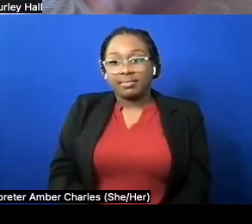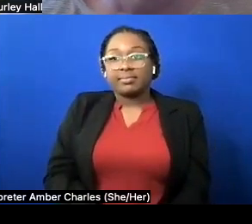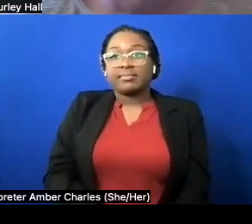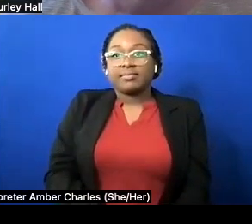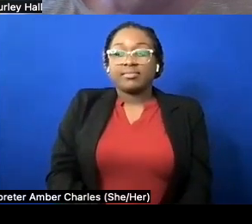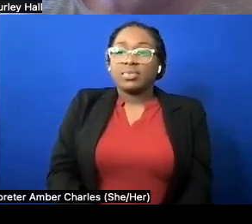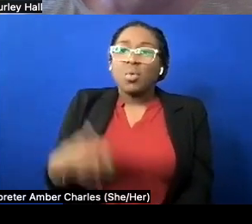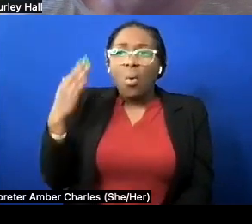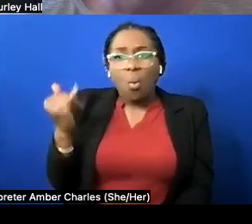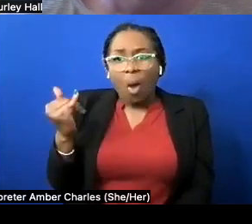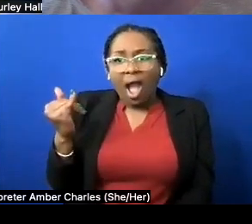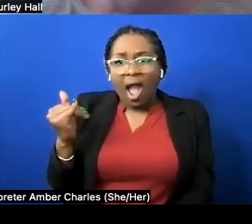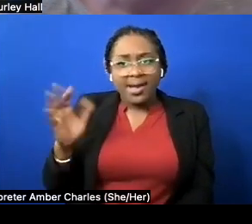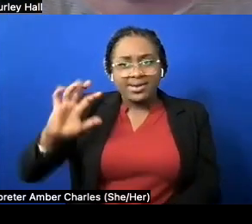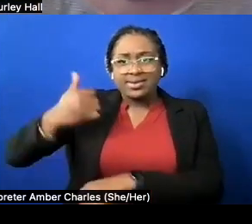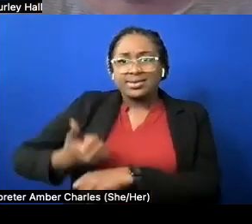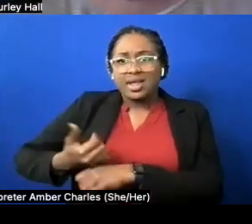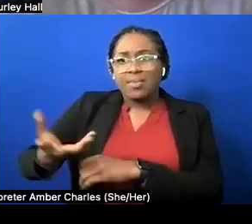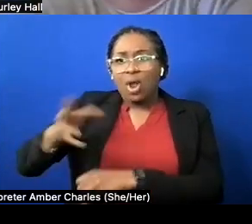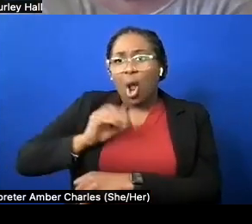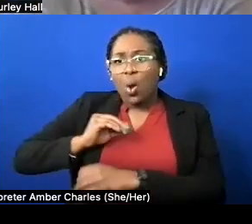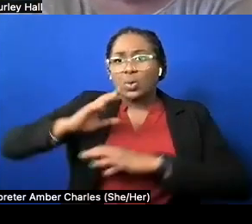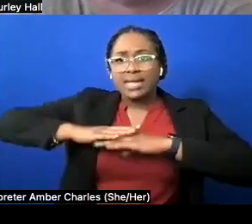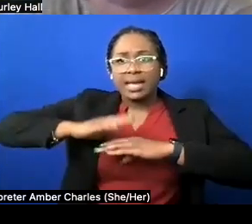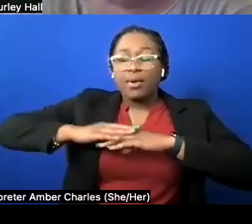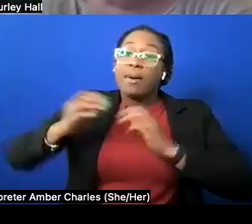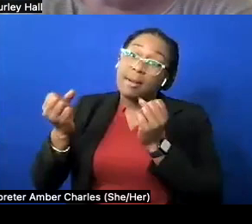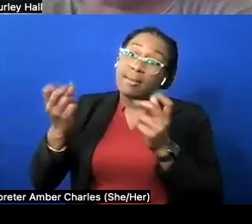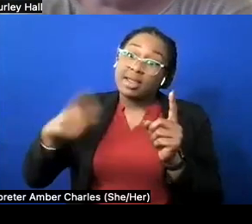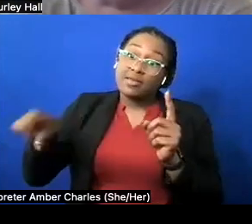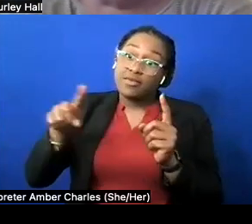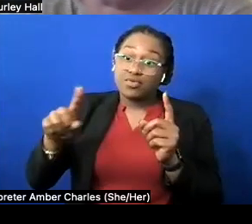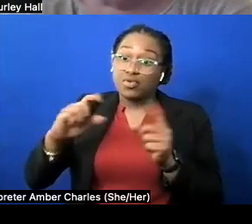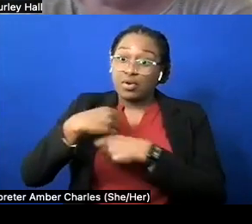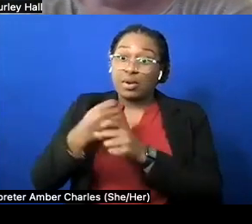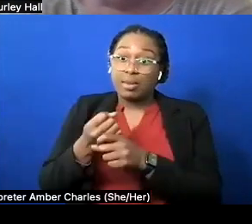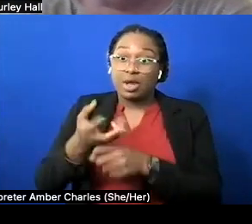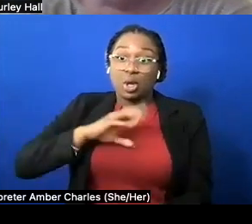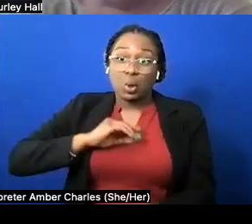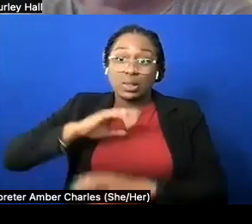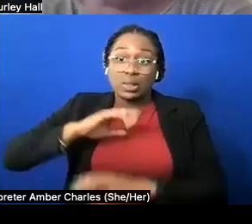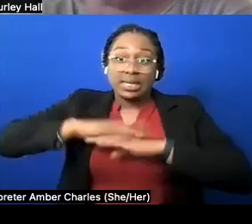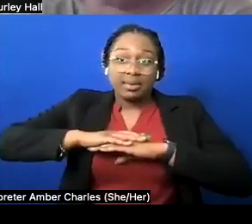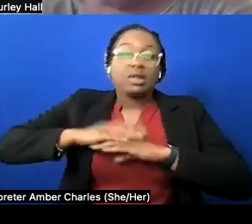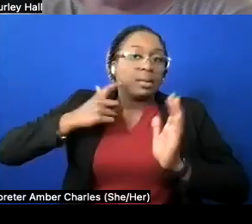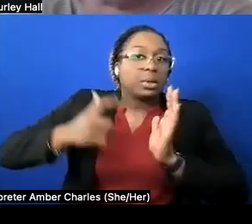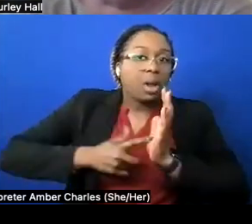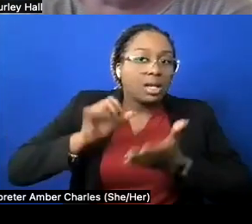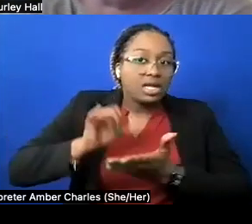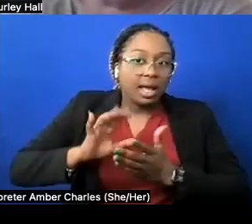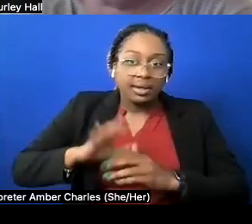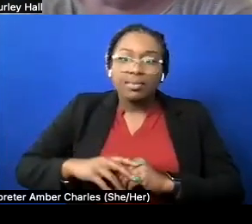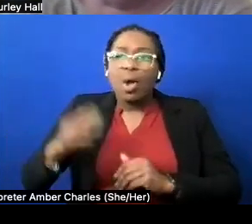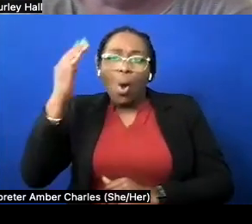Why did you build your own table? Many of us here have built our own tables. Let me acknowledge that. Why did you build